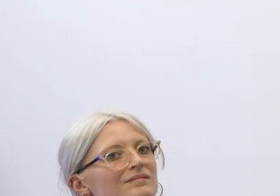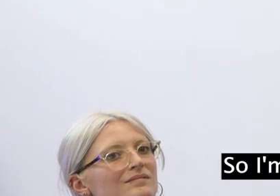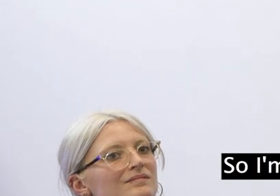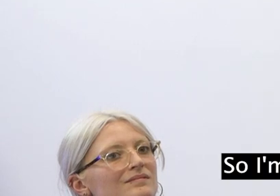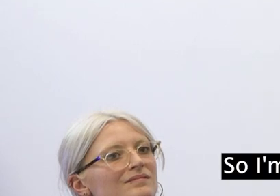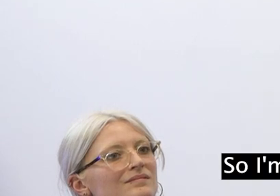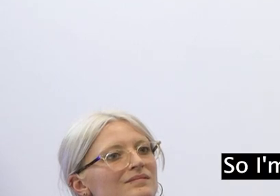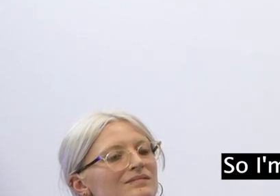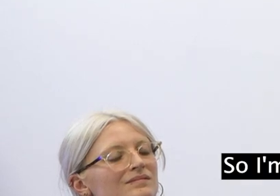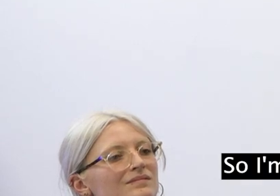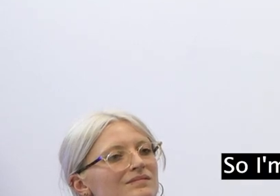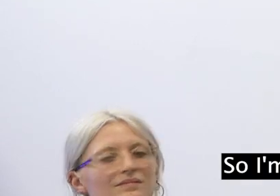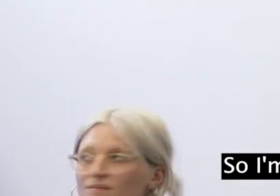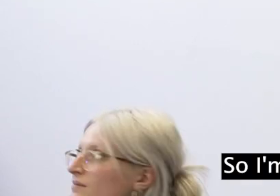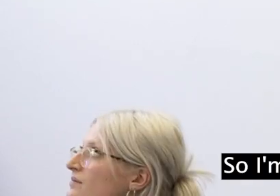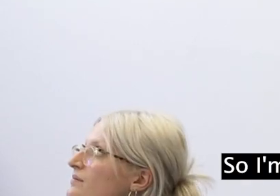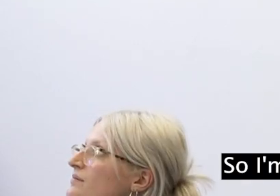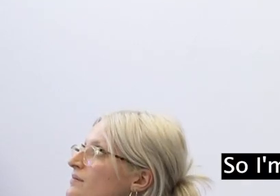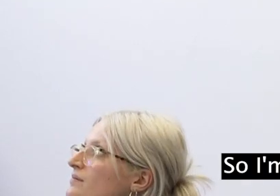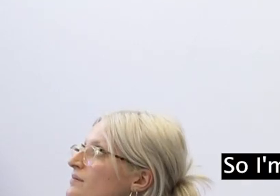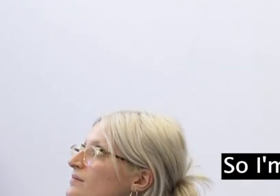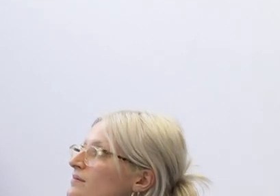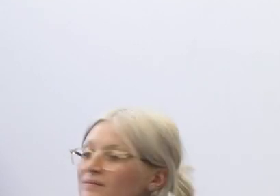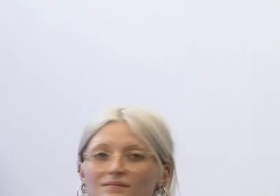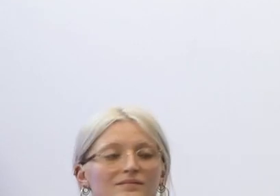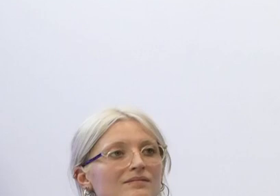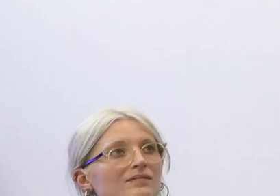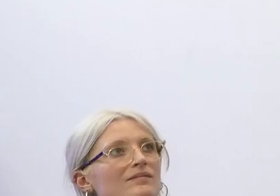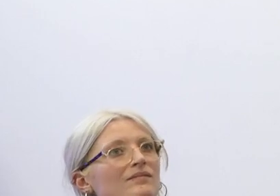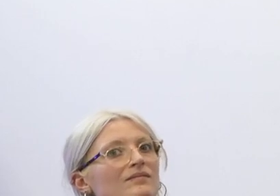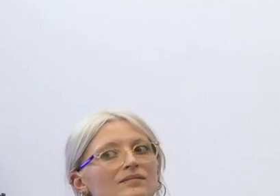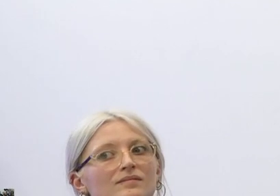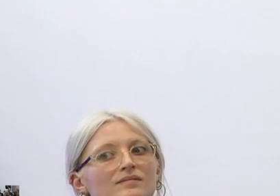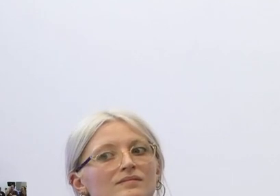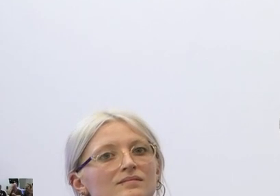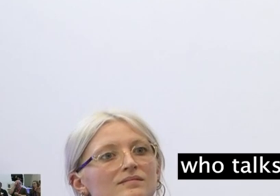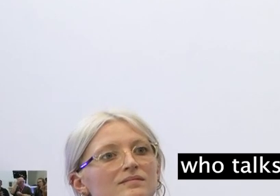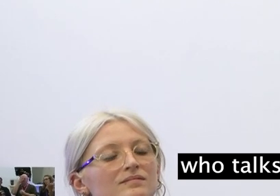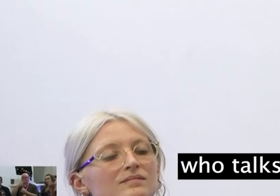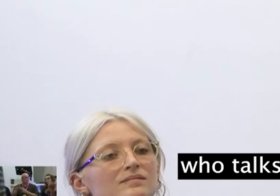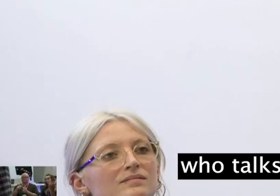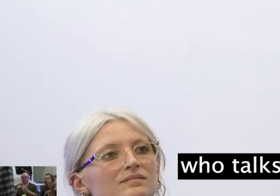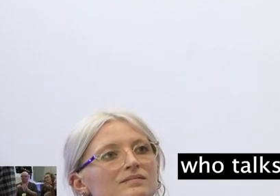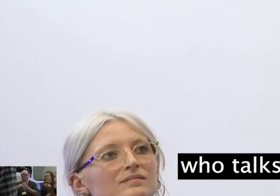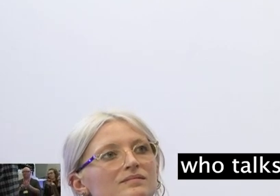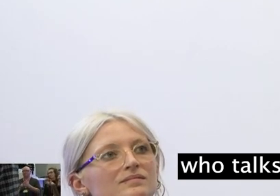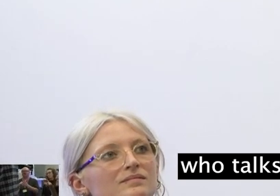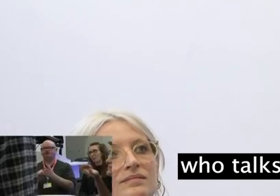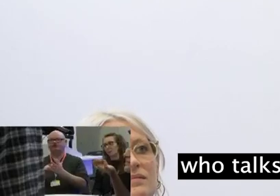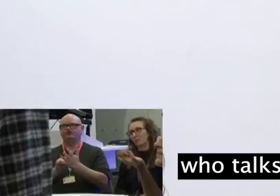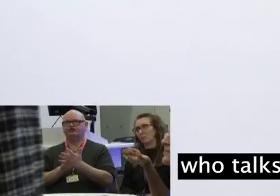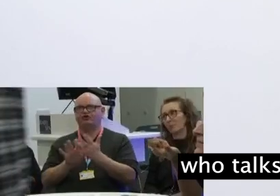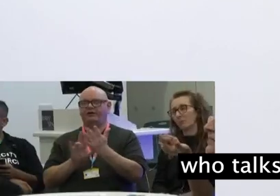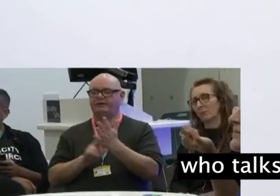So, stealing something from a talk by Jonathan Gross, who talks about Diana Coyle's